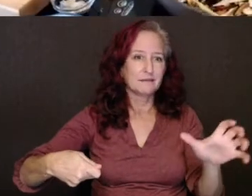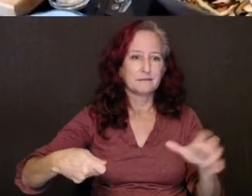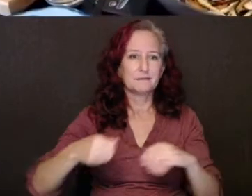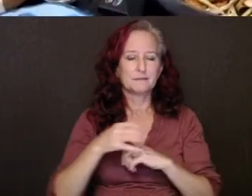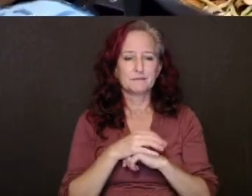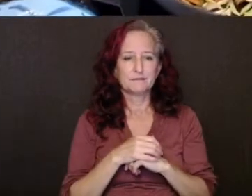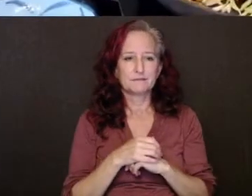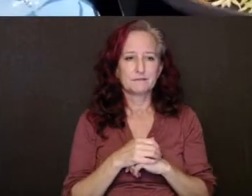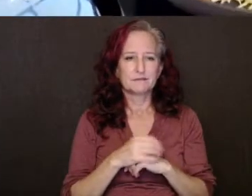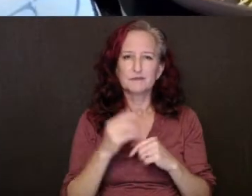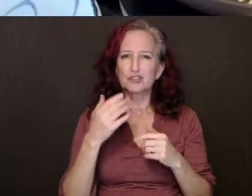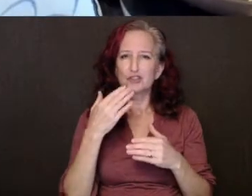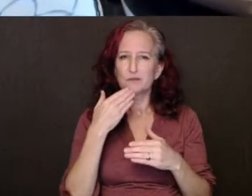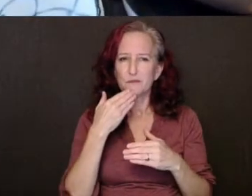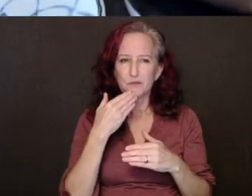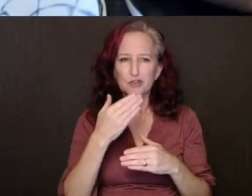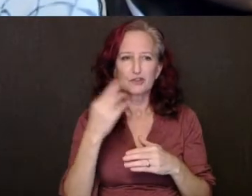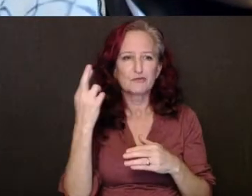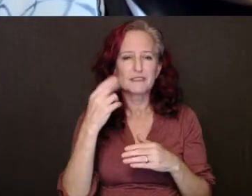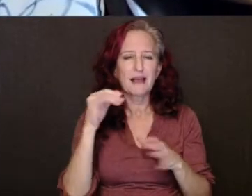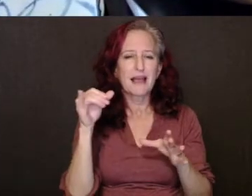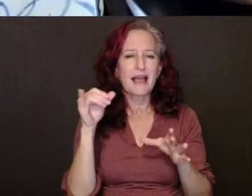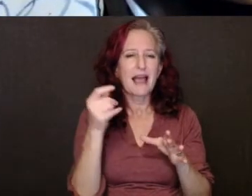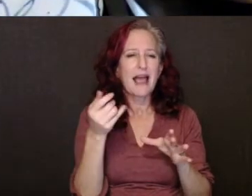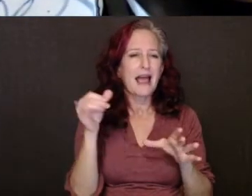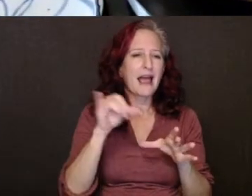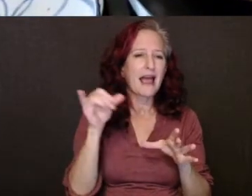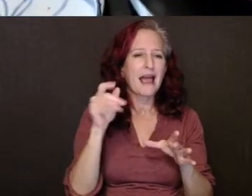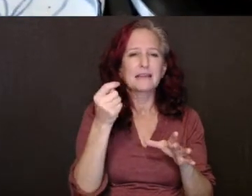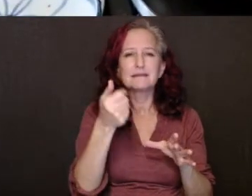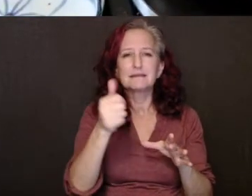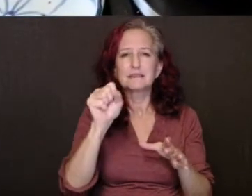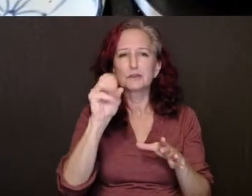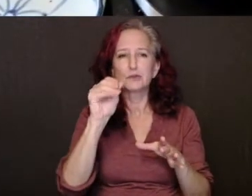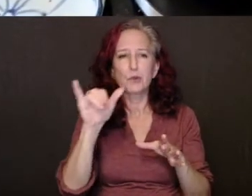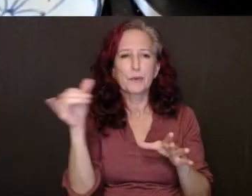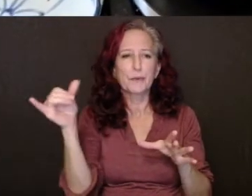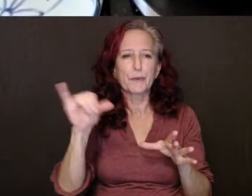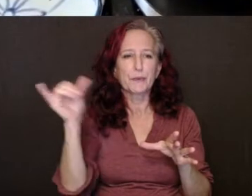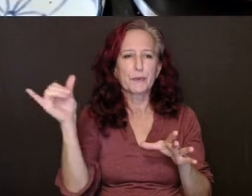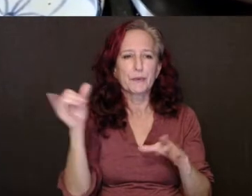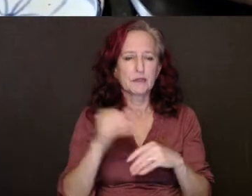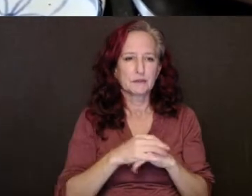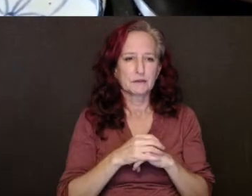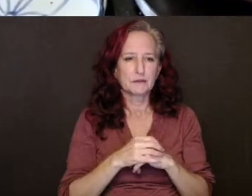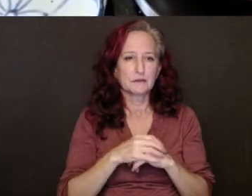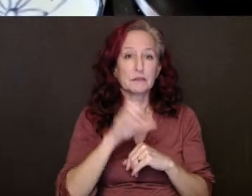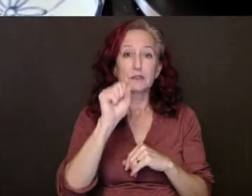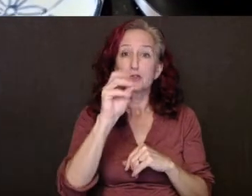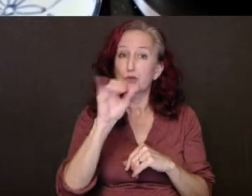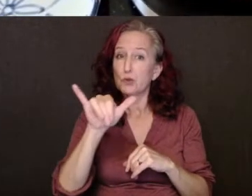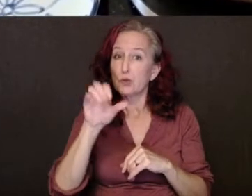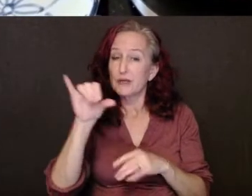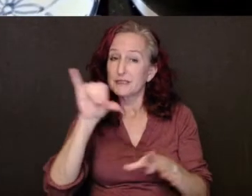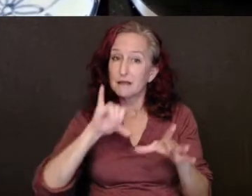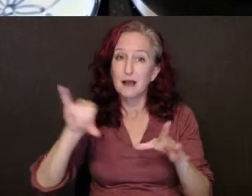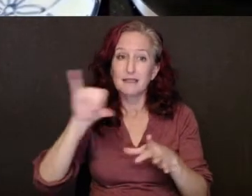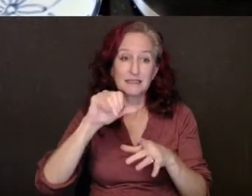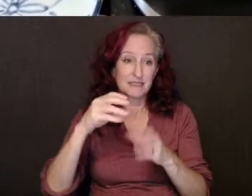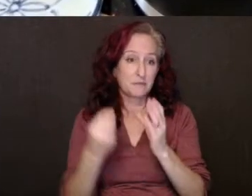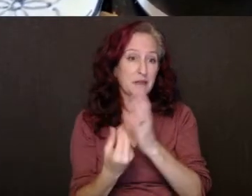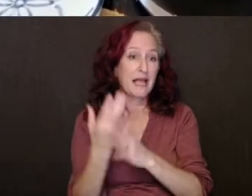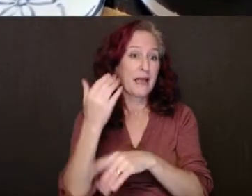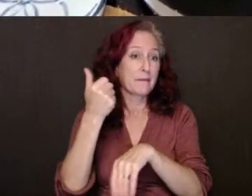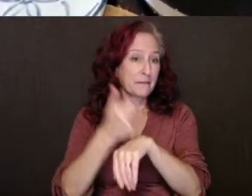do is stir fry this. And I'll show you how efficient this is. The good thing about induction burners, as long as you